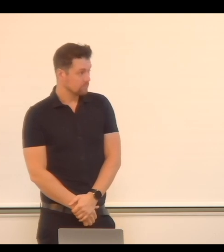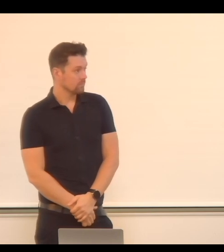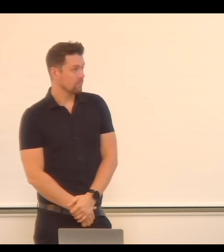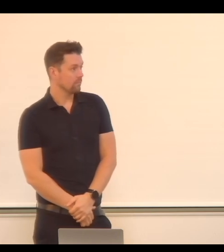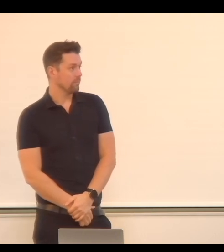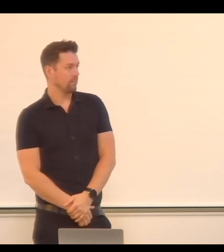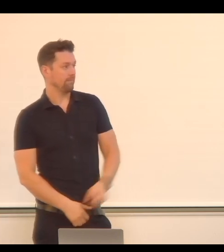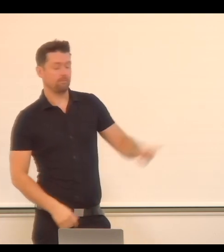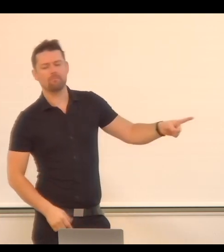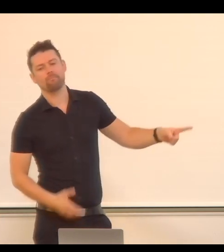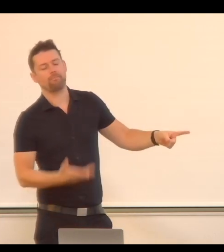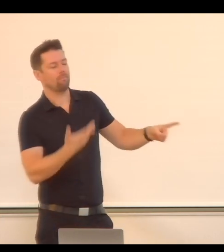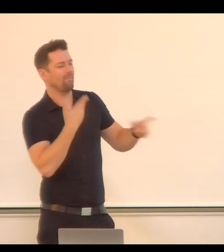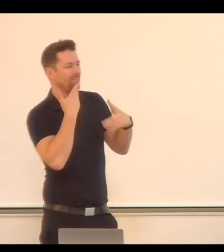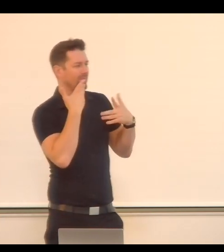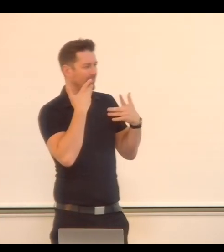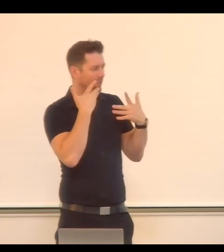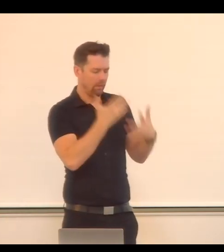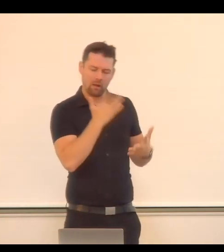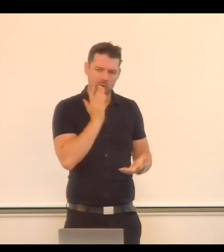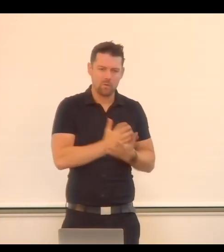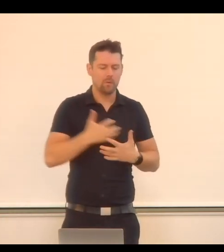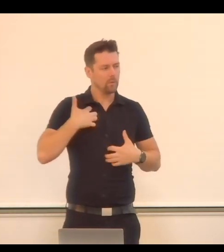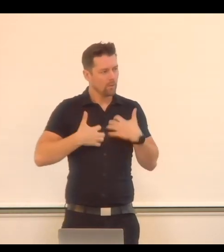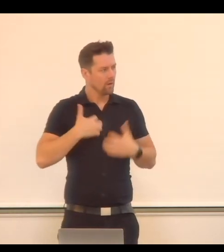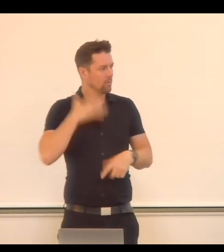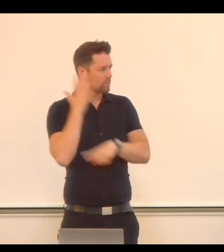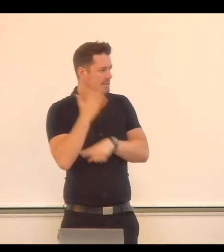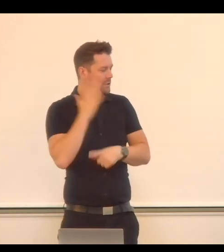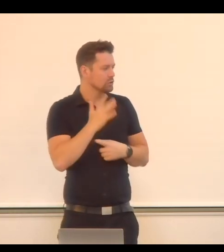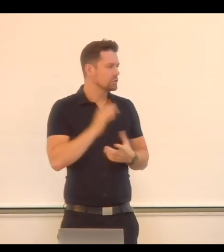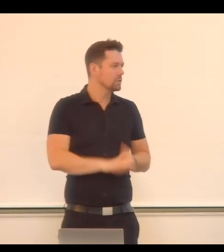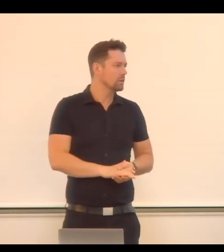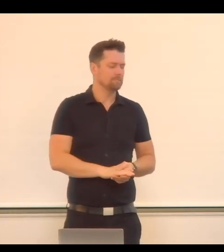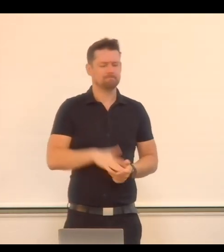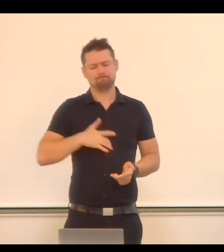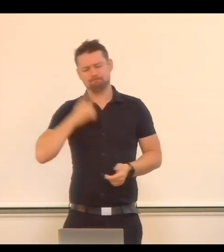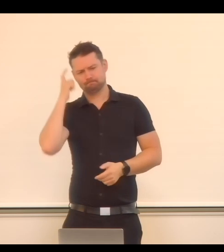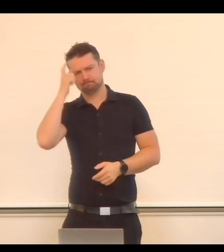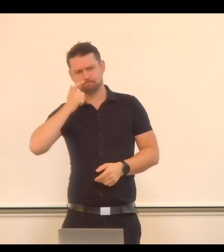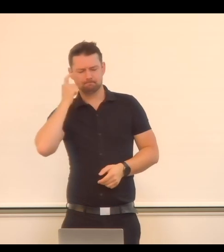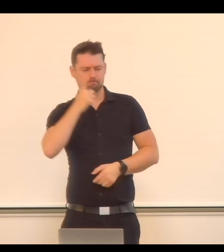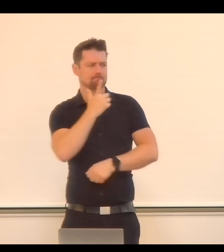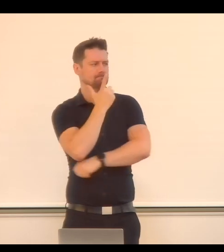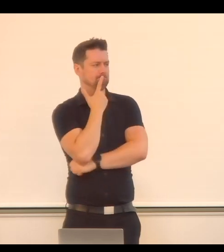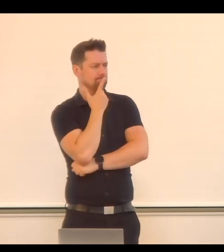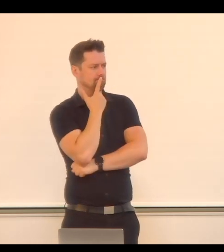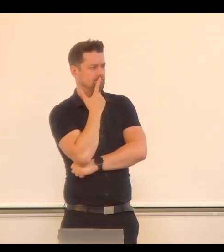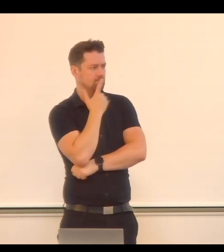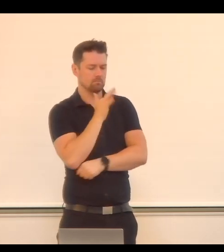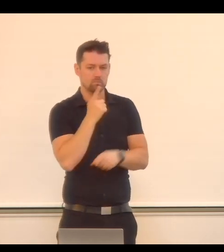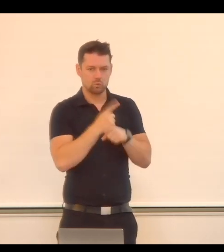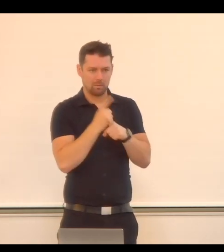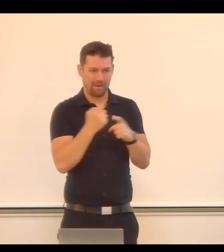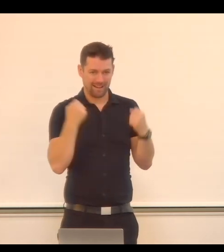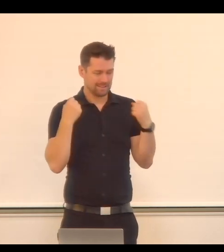Hi, Bill. Thank you Yes. so much for this very, very interesting presentation. I was wondering a little bit, because you were talking about the